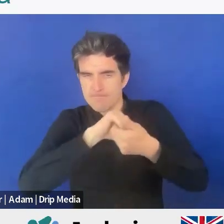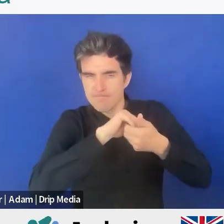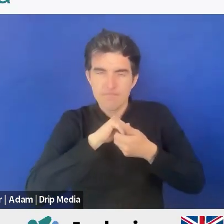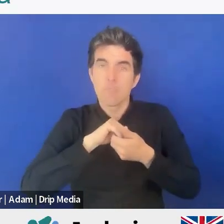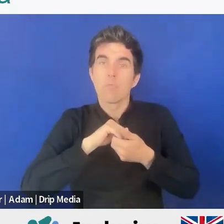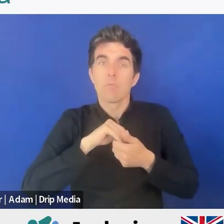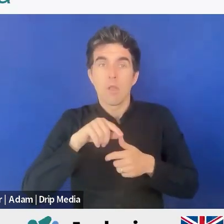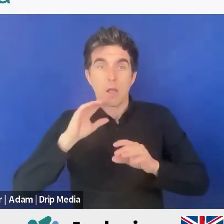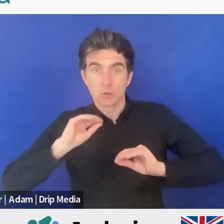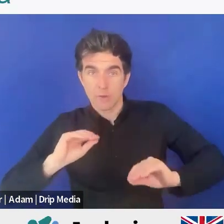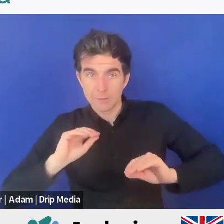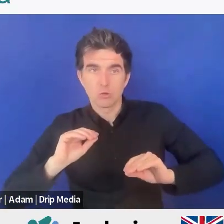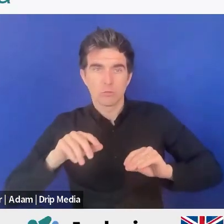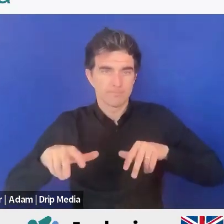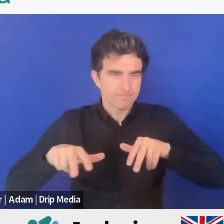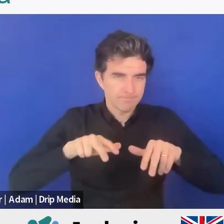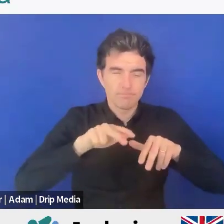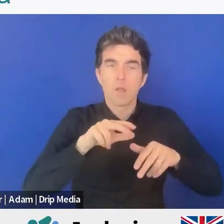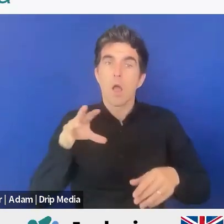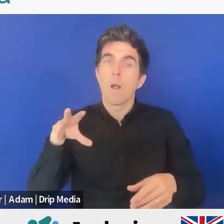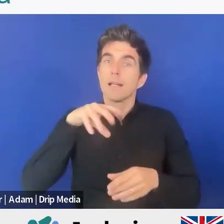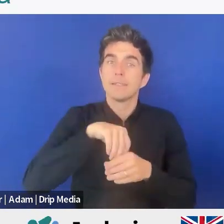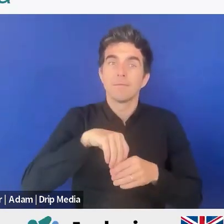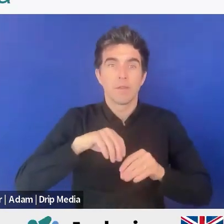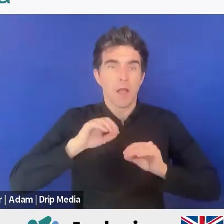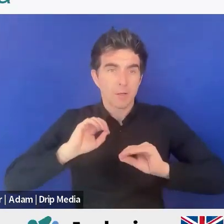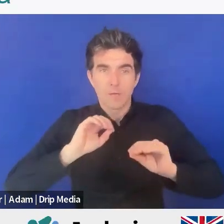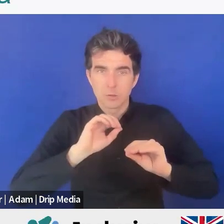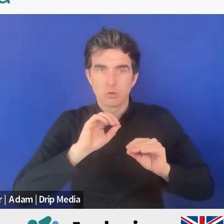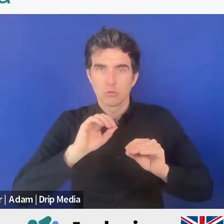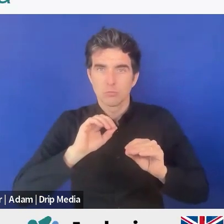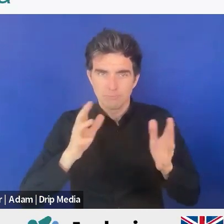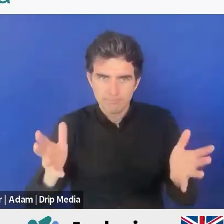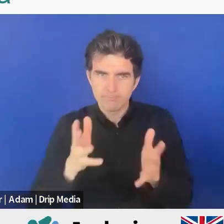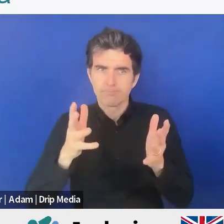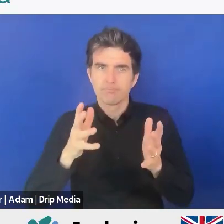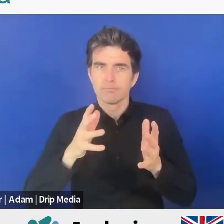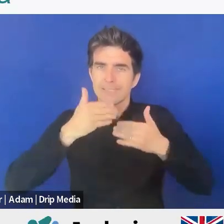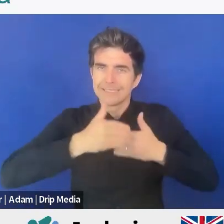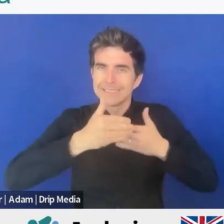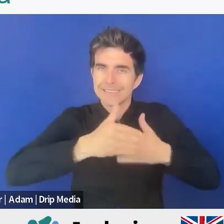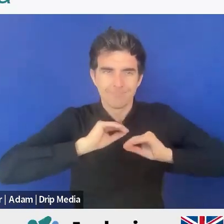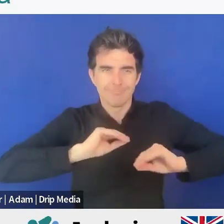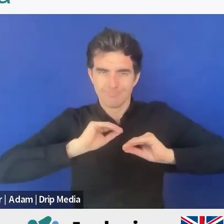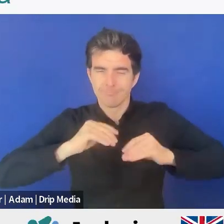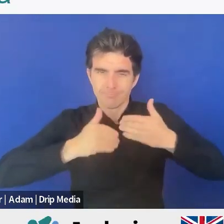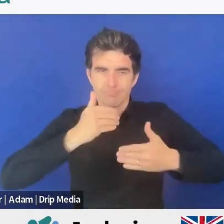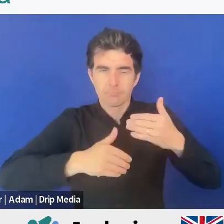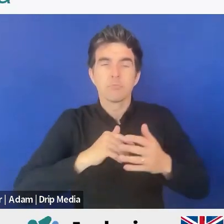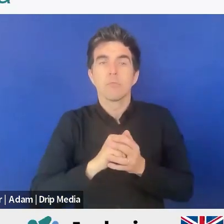process, not just a project intervention. One example that illustrates that